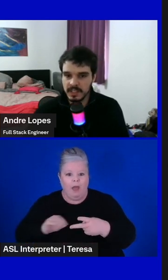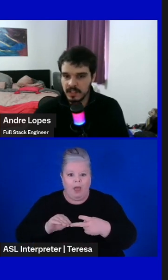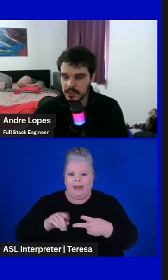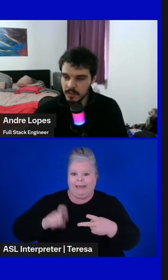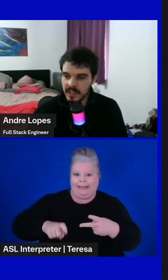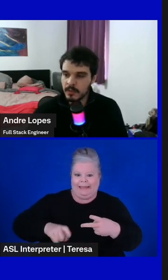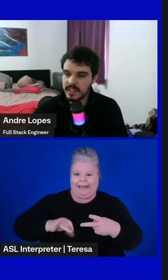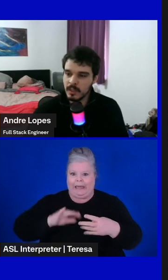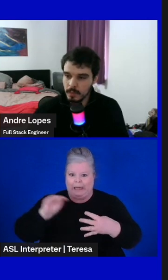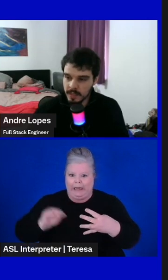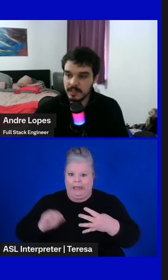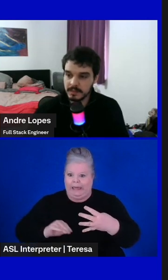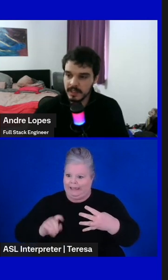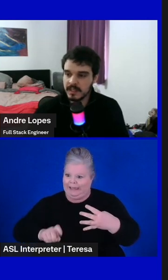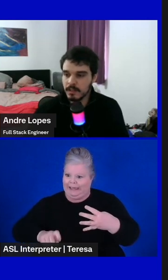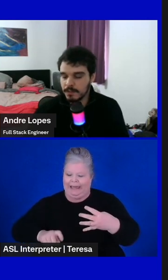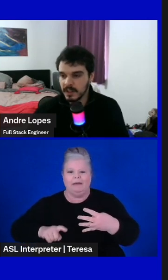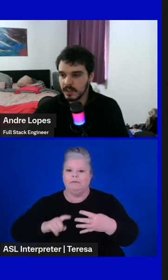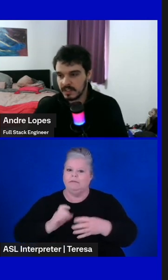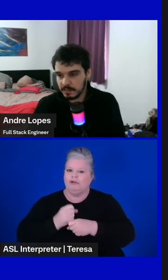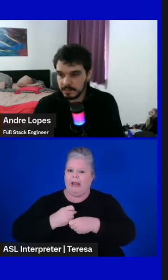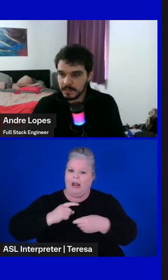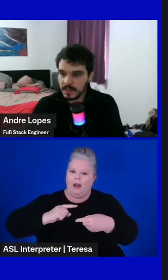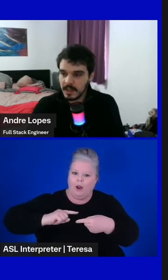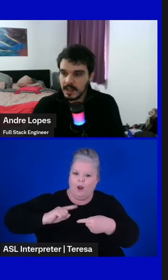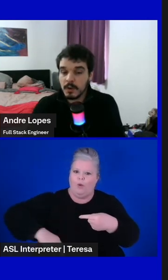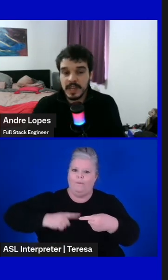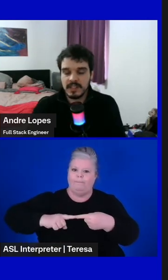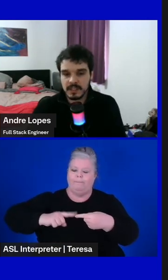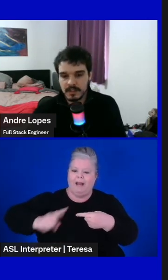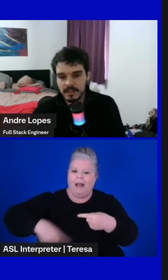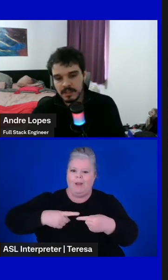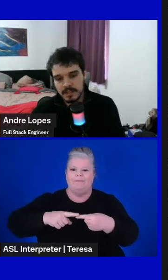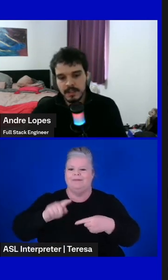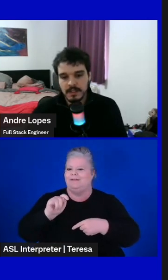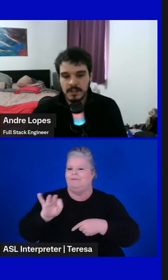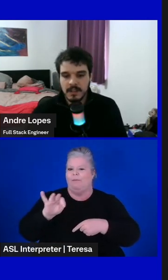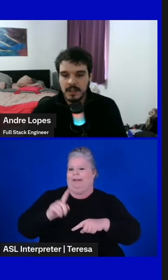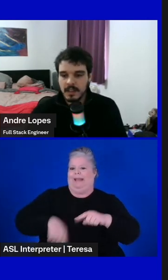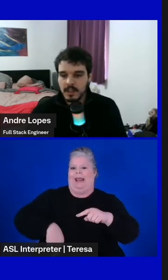also needed here. So you create a loop, and Terraform cannot create it.